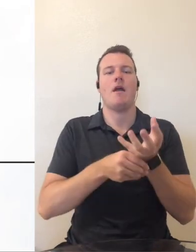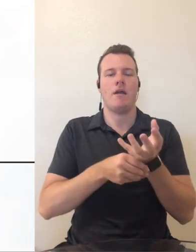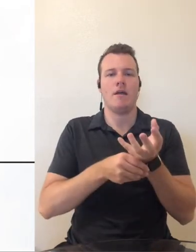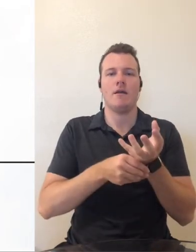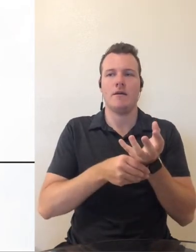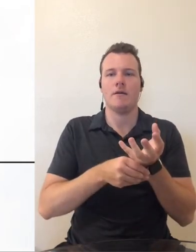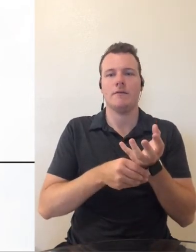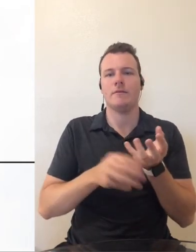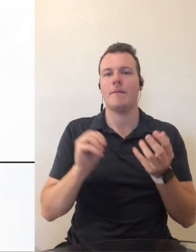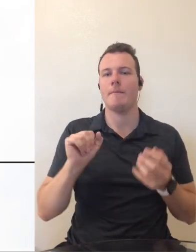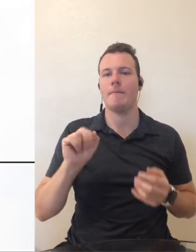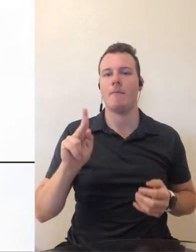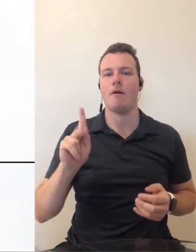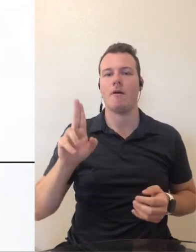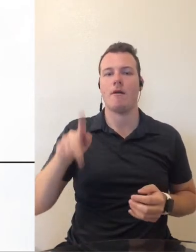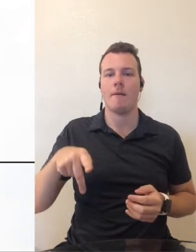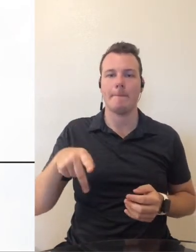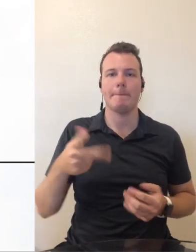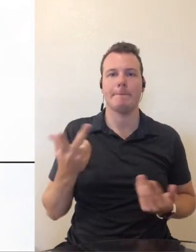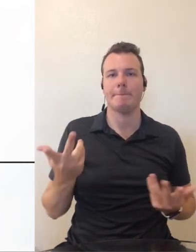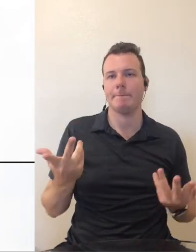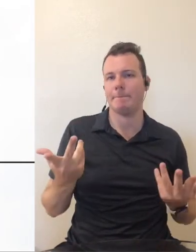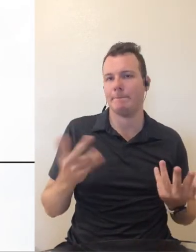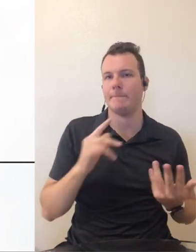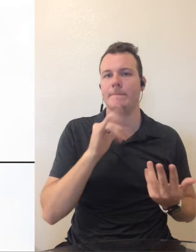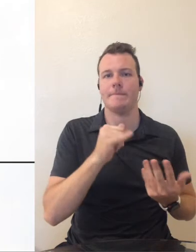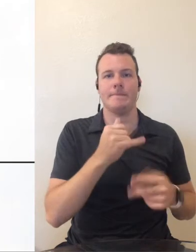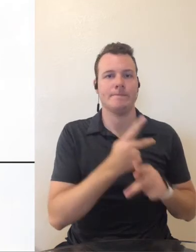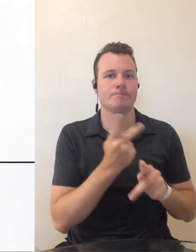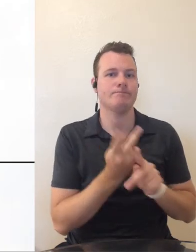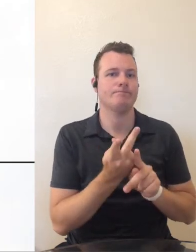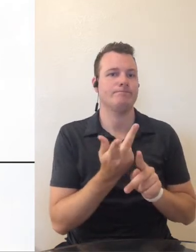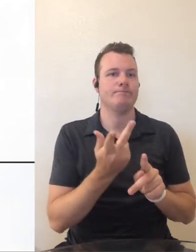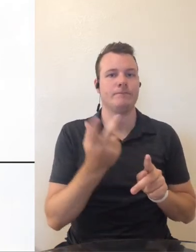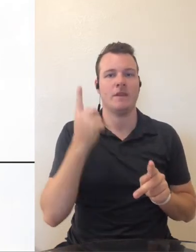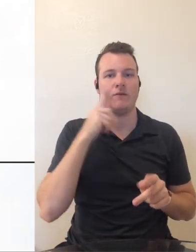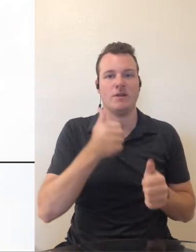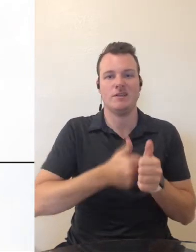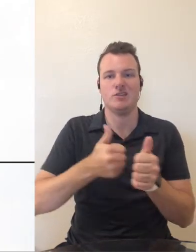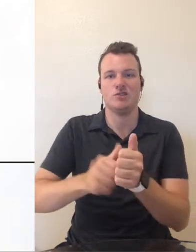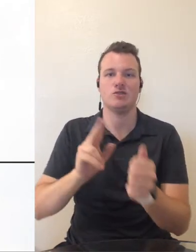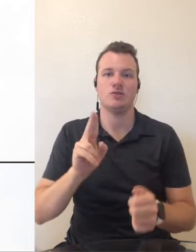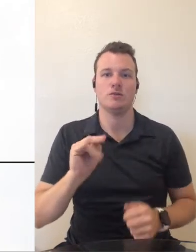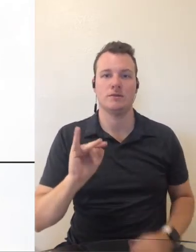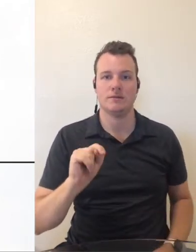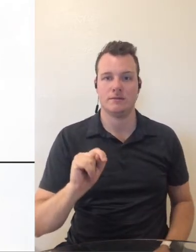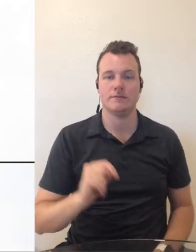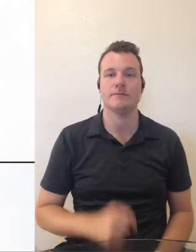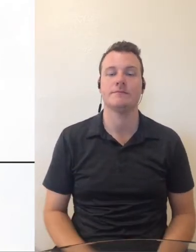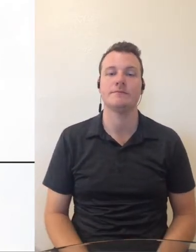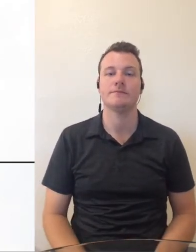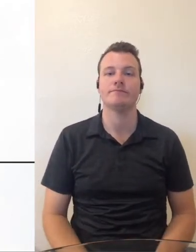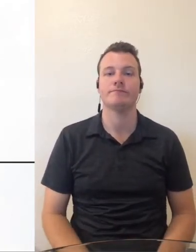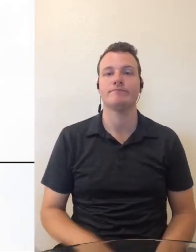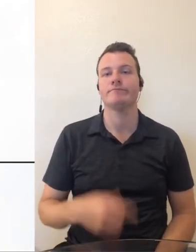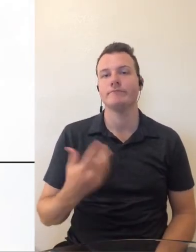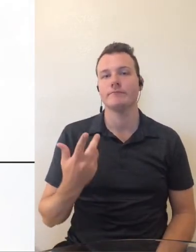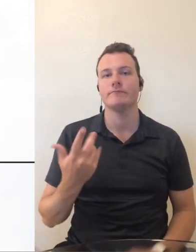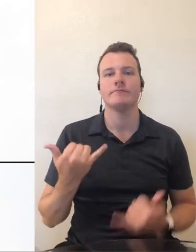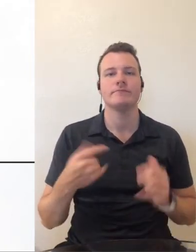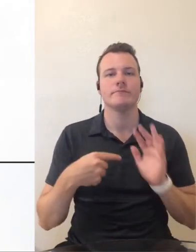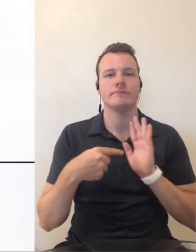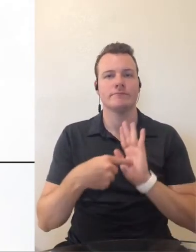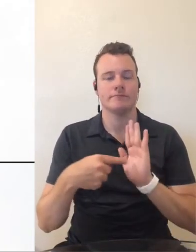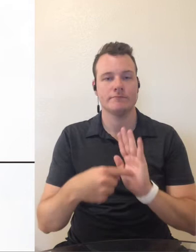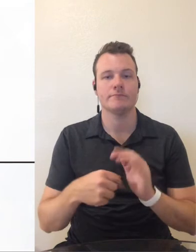sort of a markup to that product on a unit basis. Okay, so